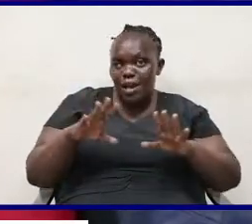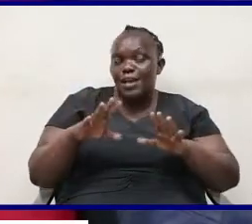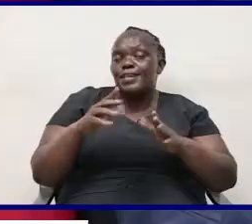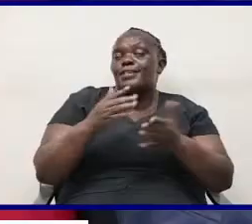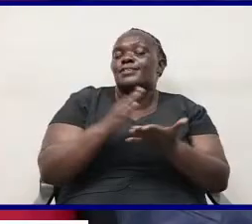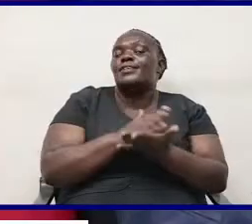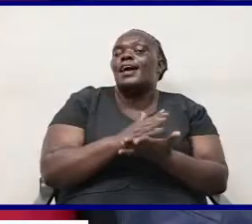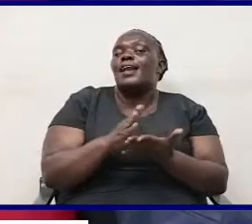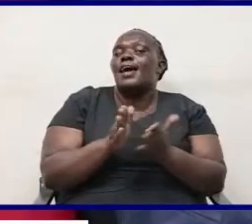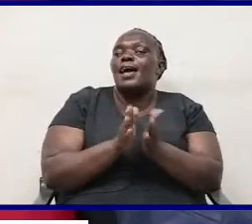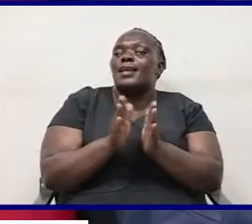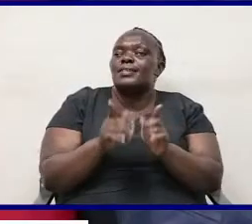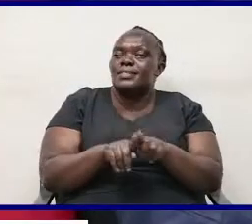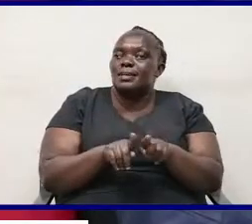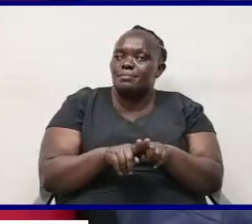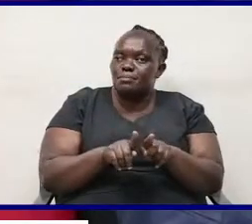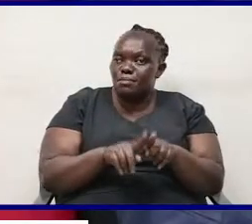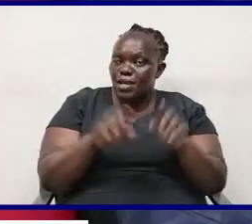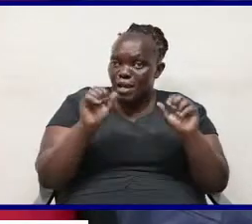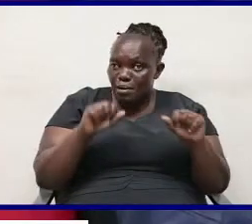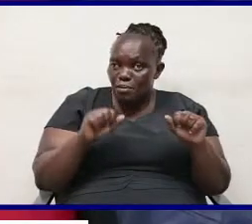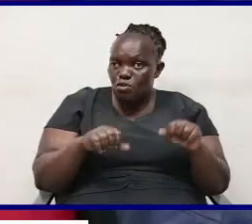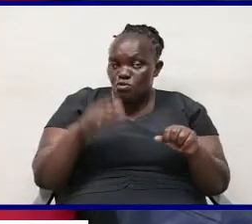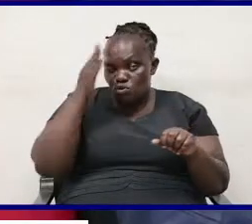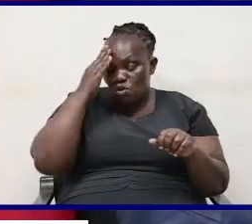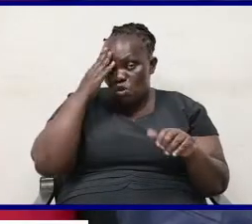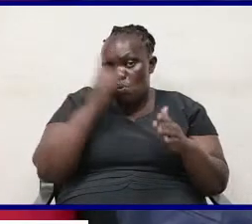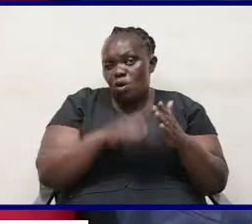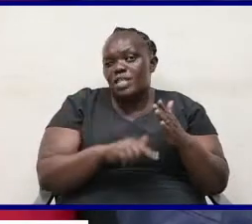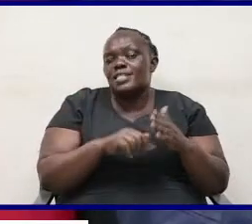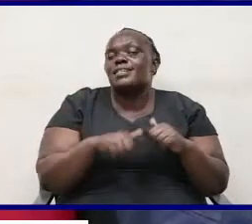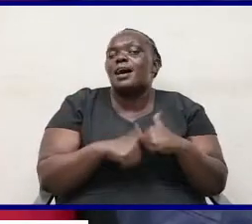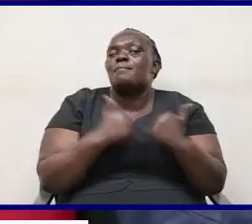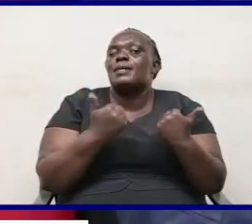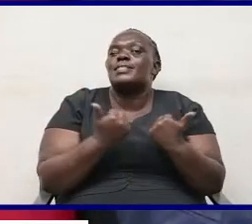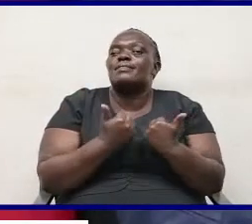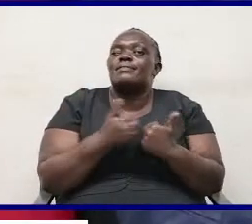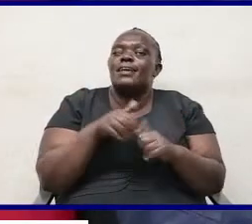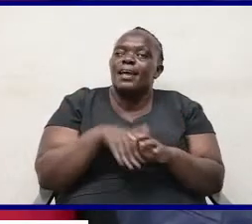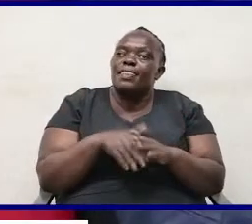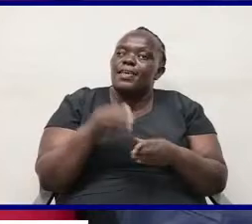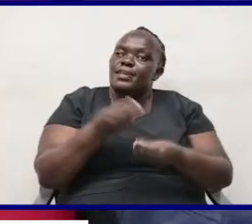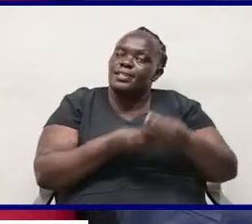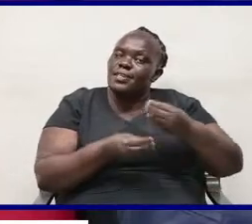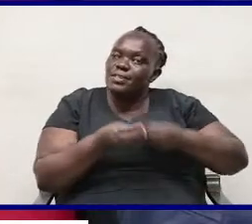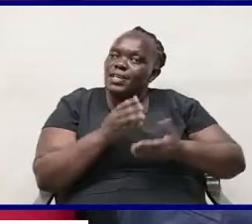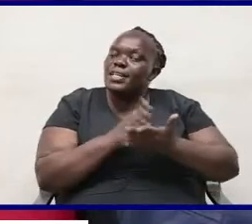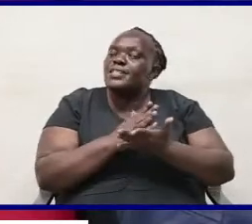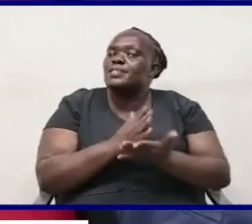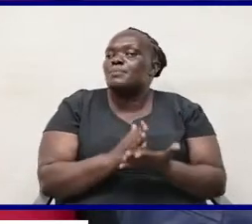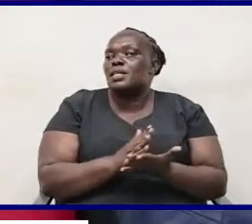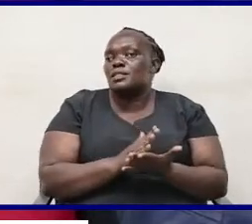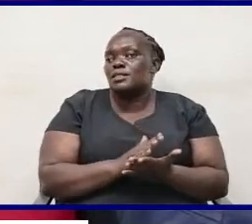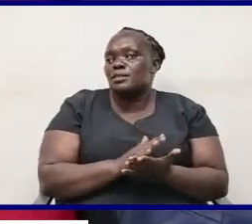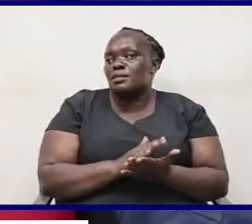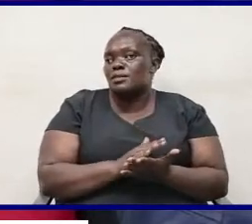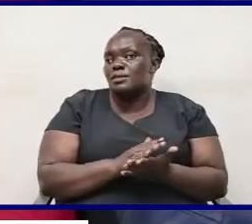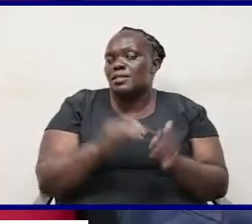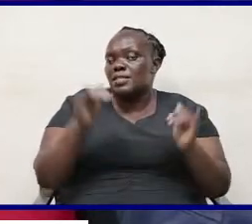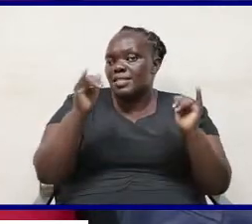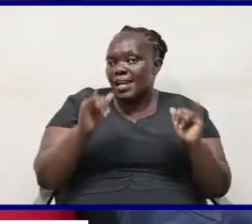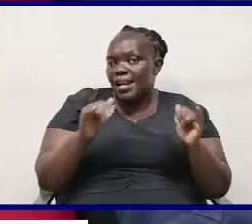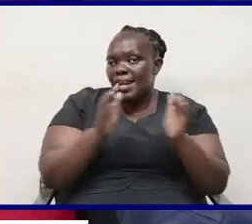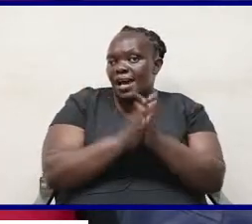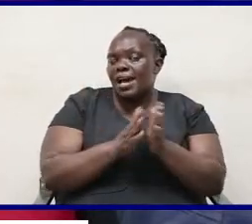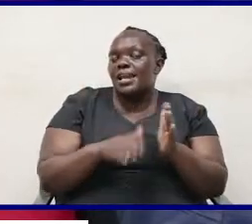sharing, and be able also to know what is happening in the trade space, both internally